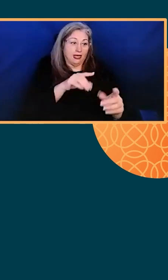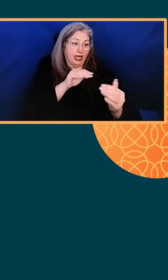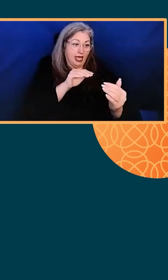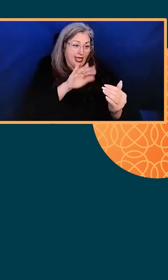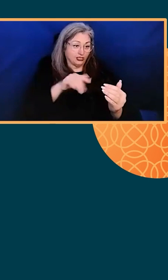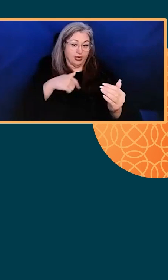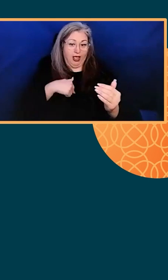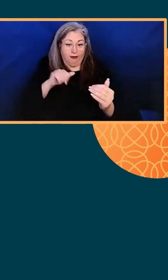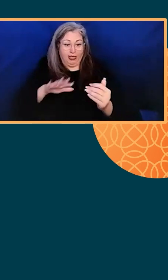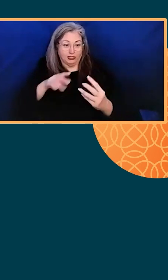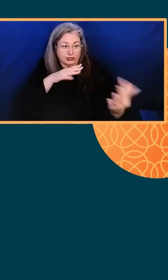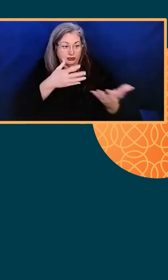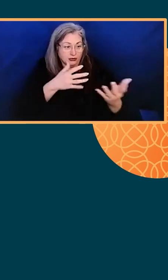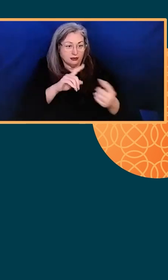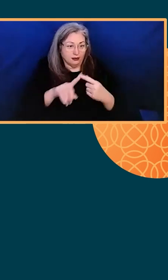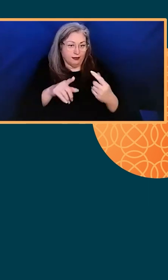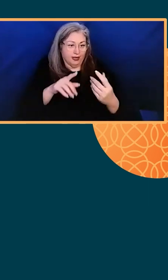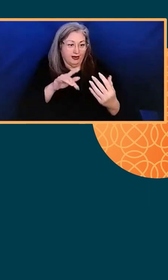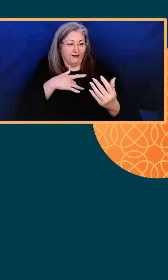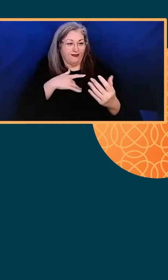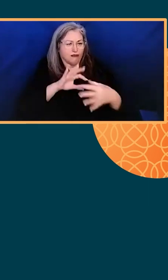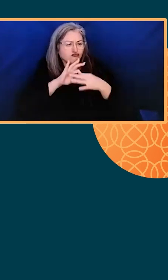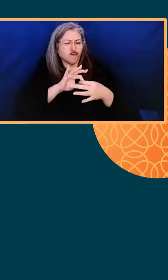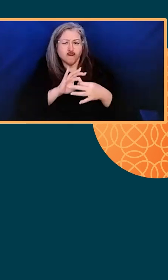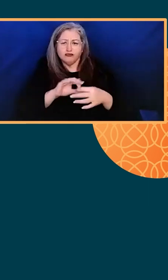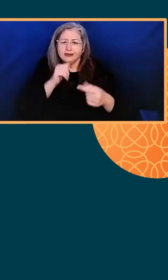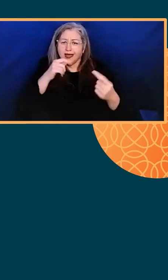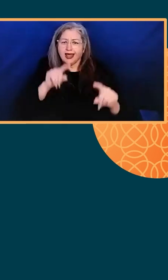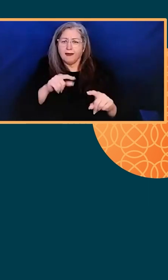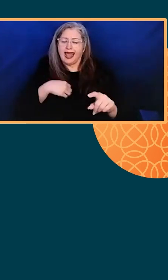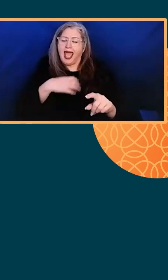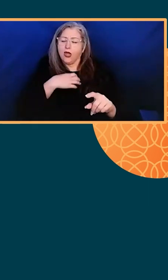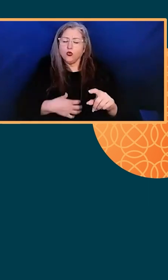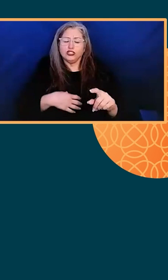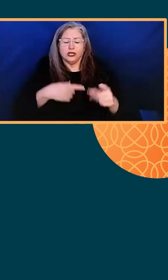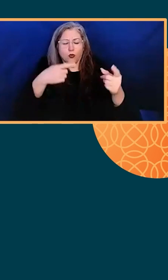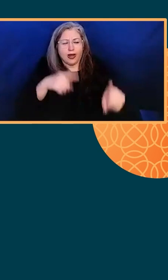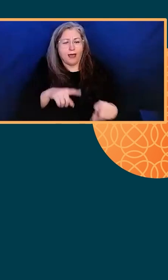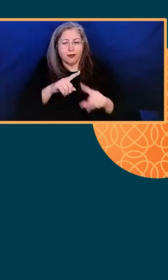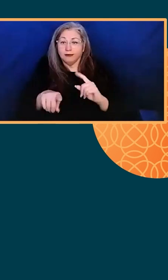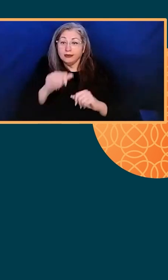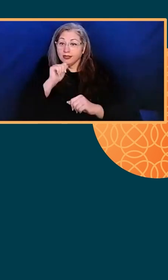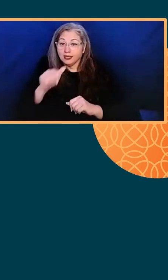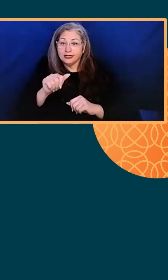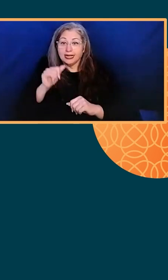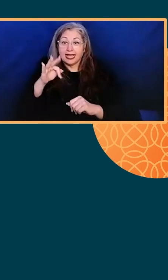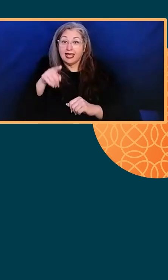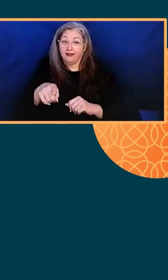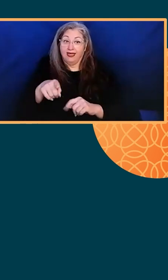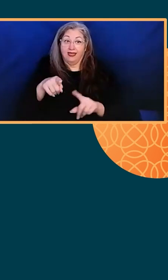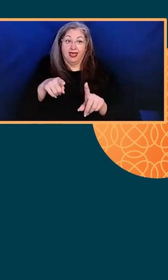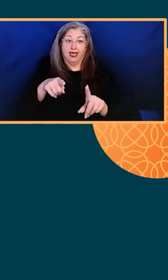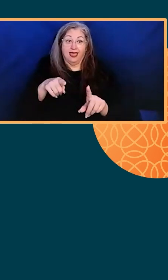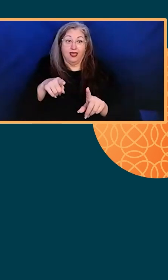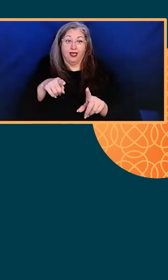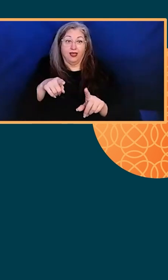I'm not, that thing's not happening. That thing that I want to feel happening is not happening. If they're not Korean,